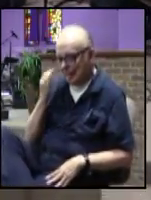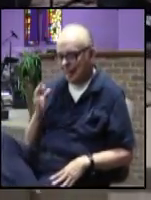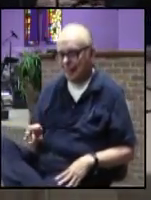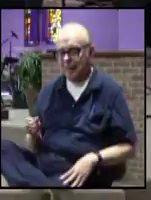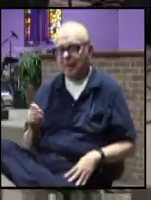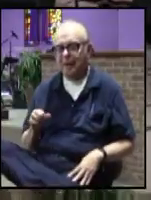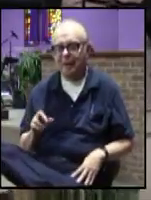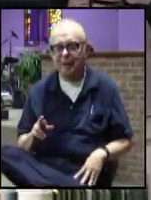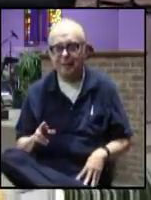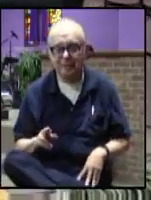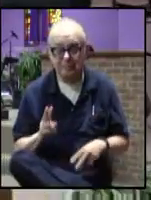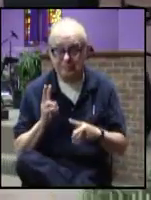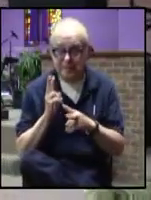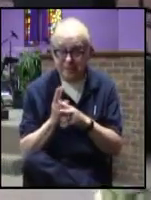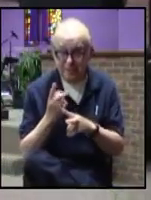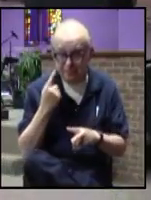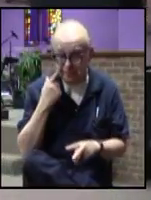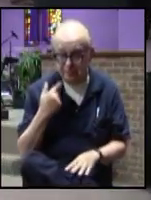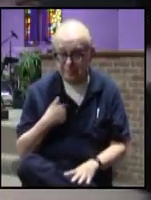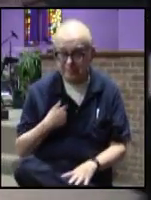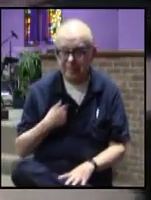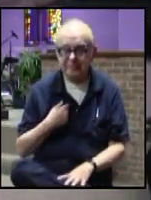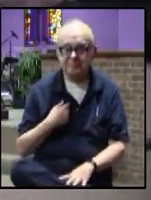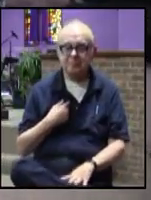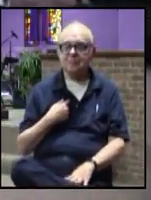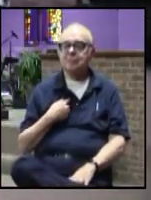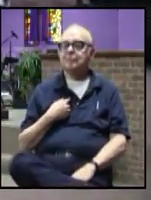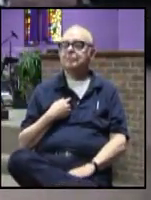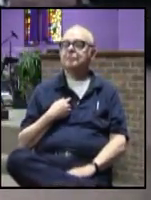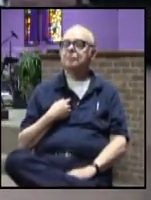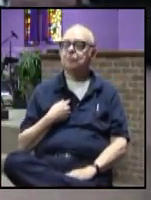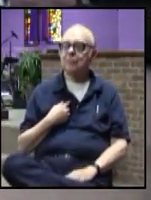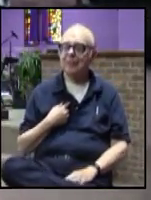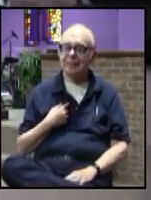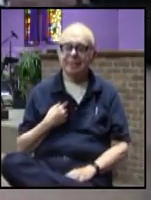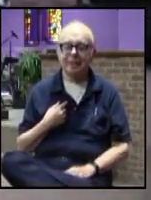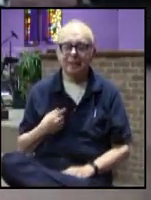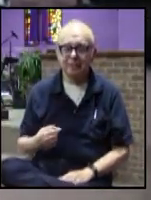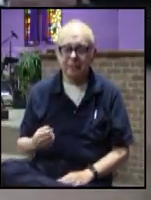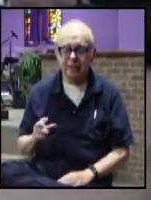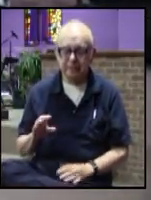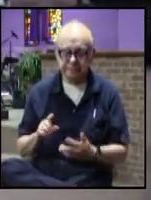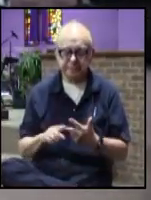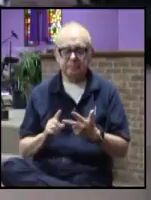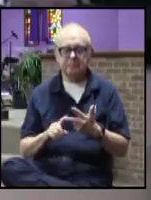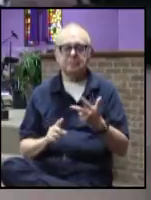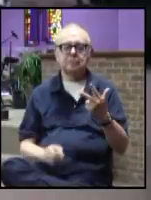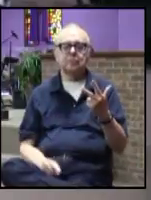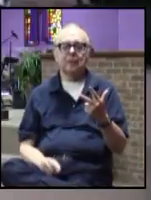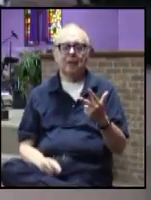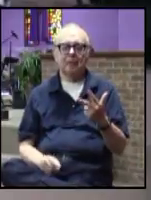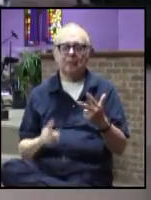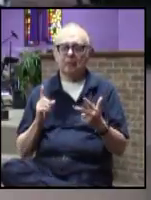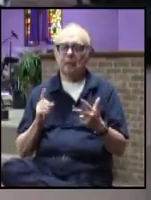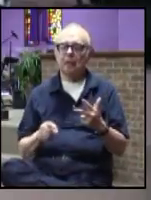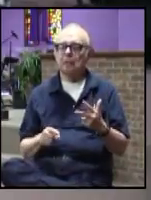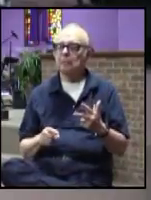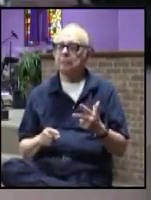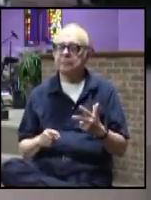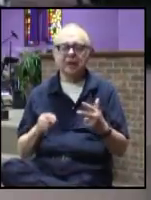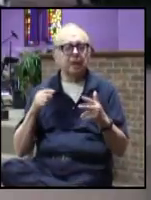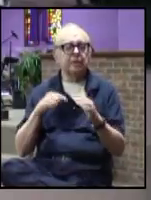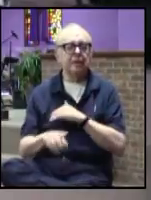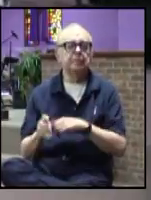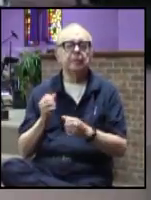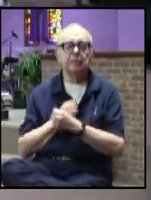So if you decide to prank me, be careful, okay? I won't give you that story. Number 3 is you got to deepen